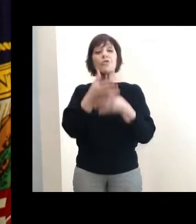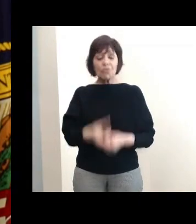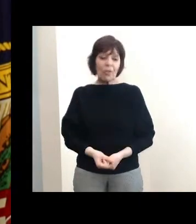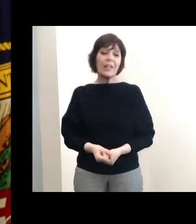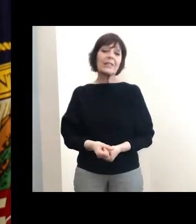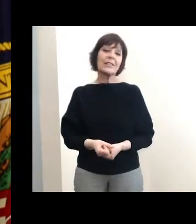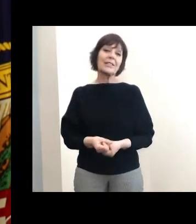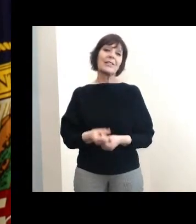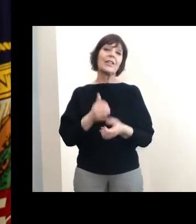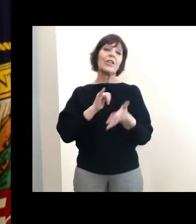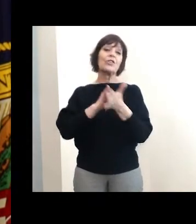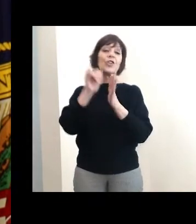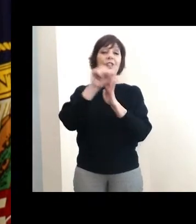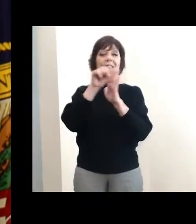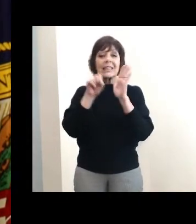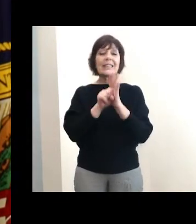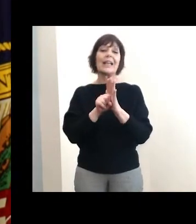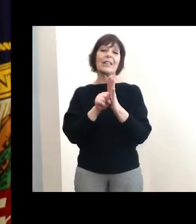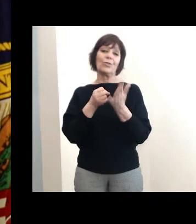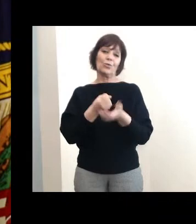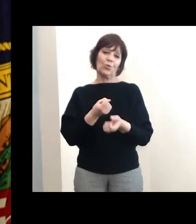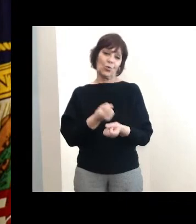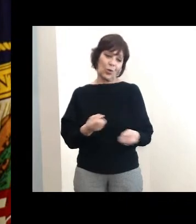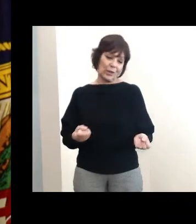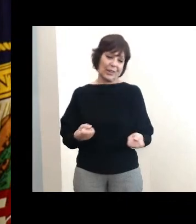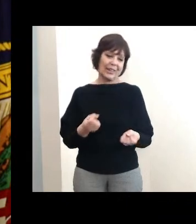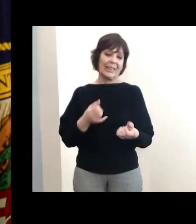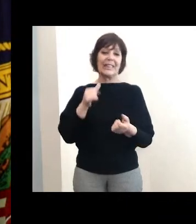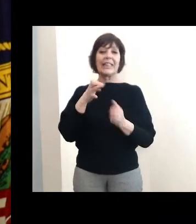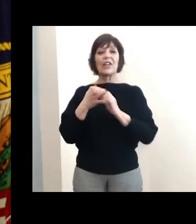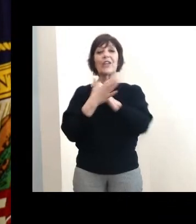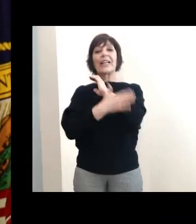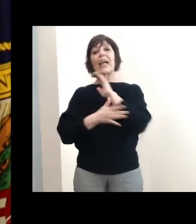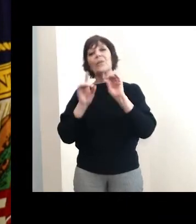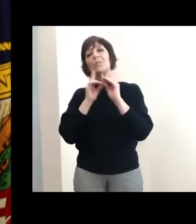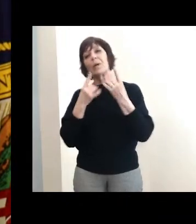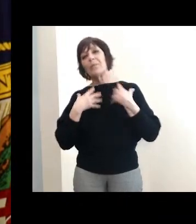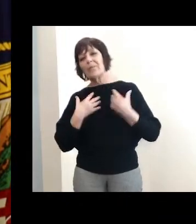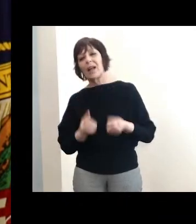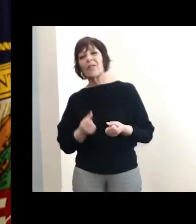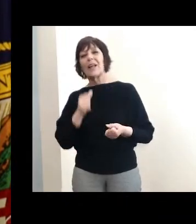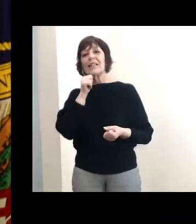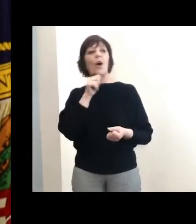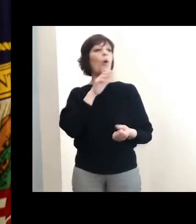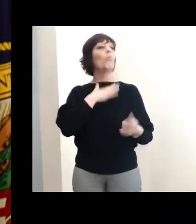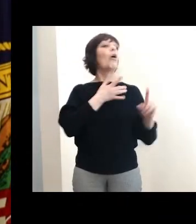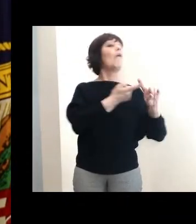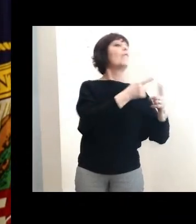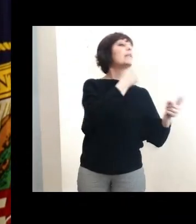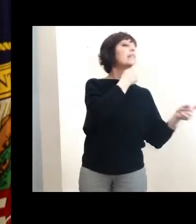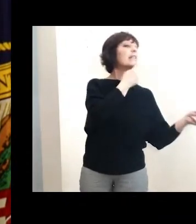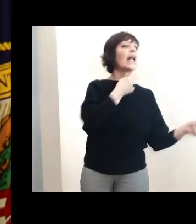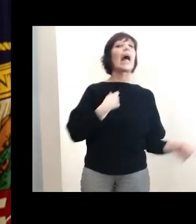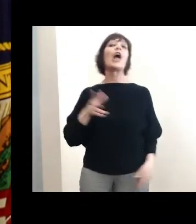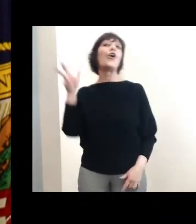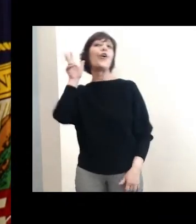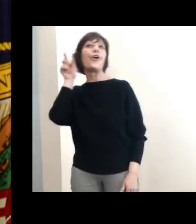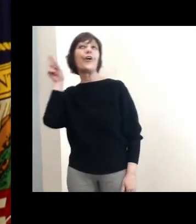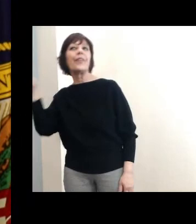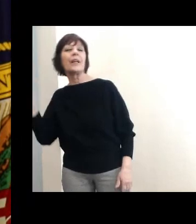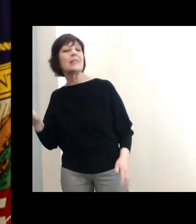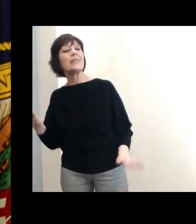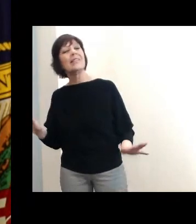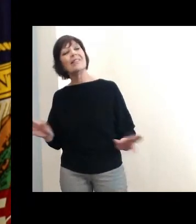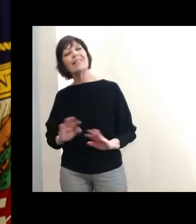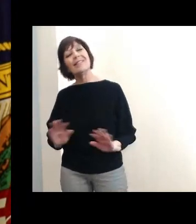sources, New York State, the Erie County Department of Health. Don't trust what your friend said or what you heard on a radio program, something like